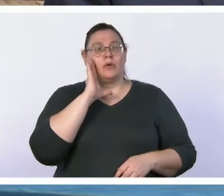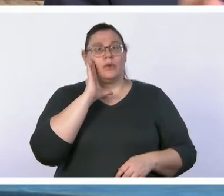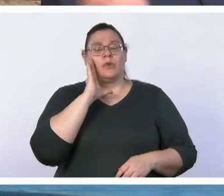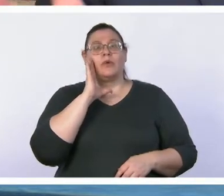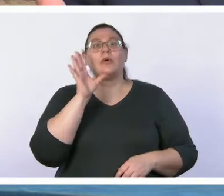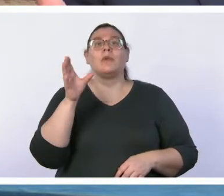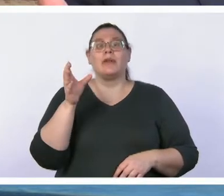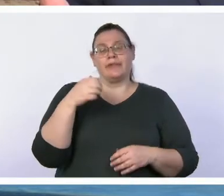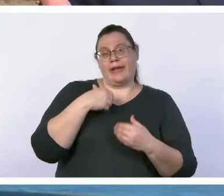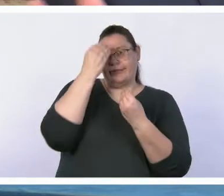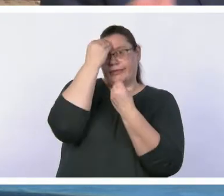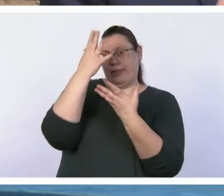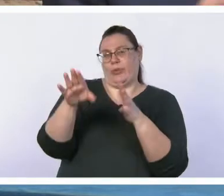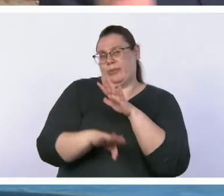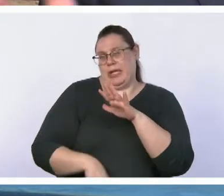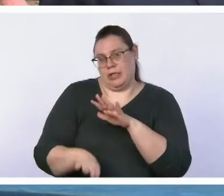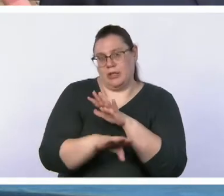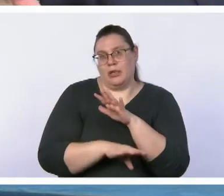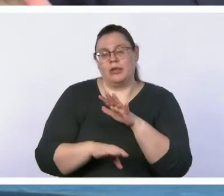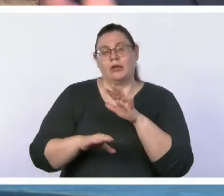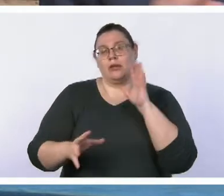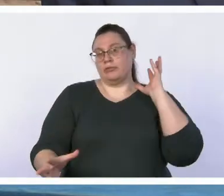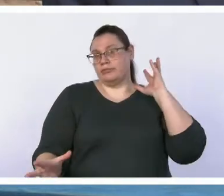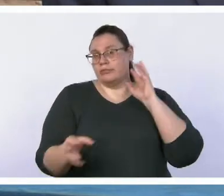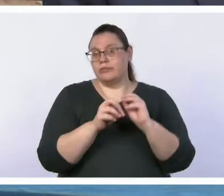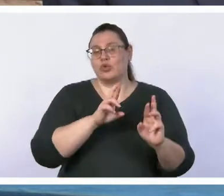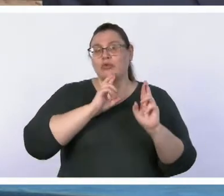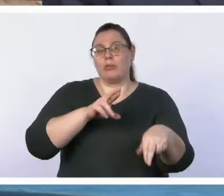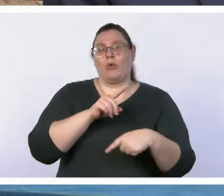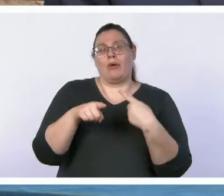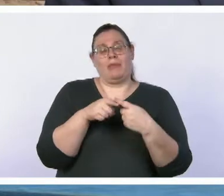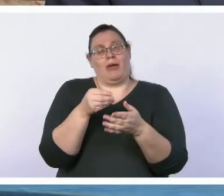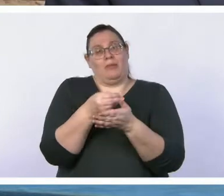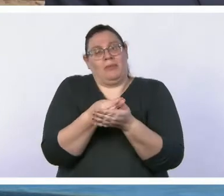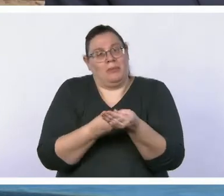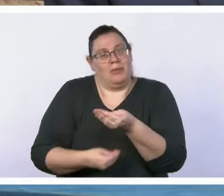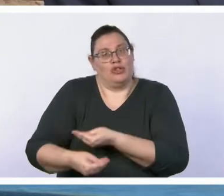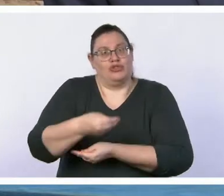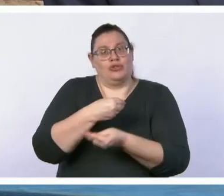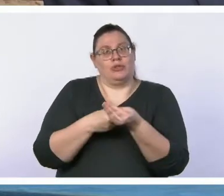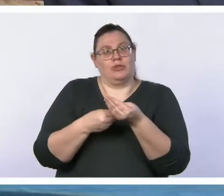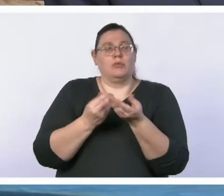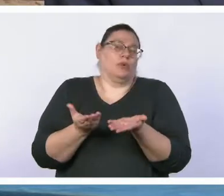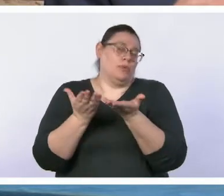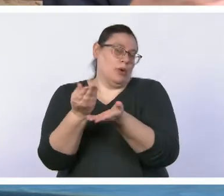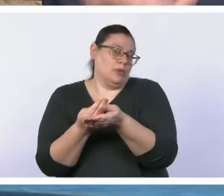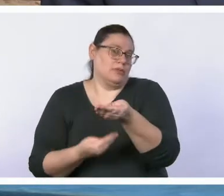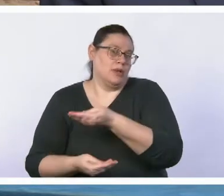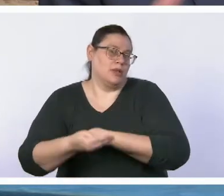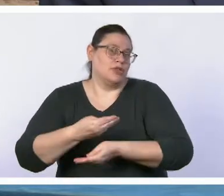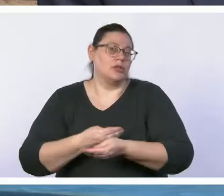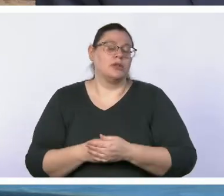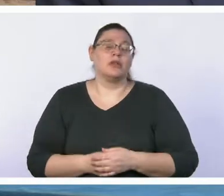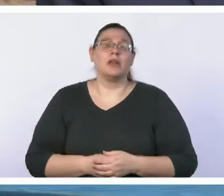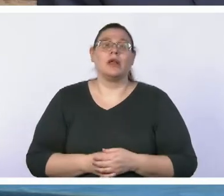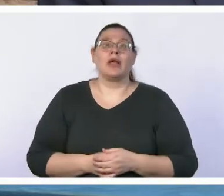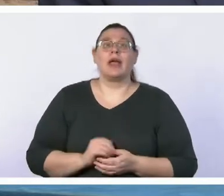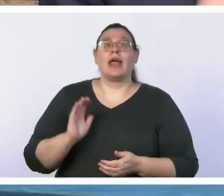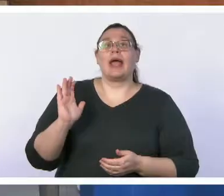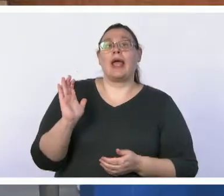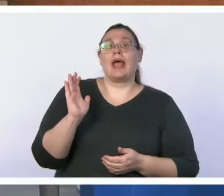a report, basically, a comprehensive report about the budgets, the proposed budget, and our